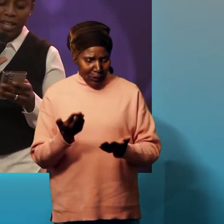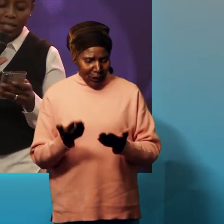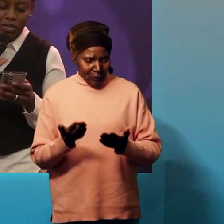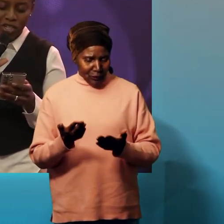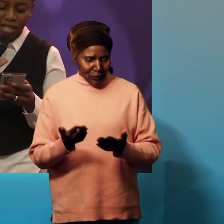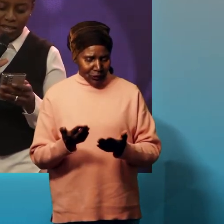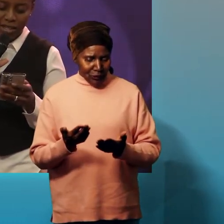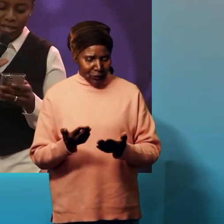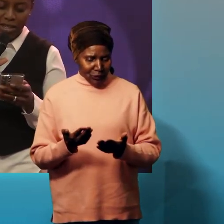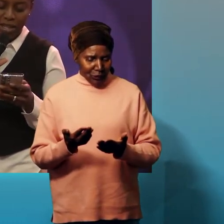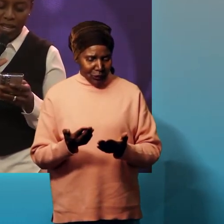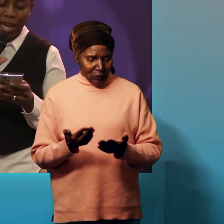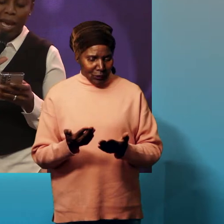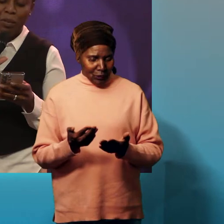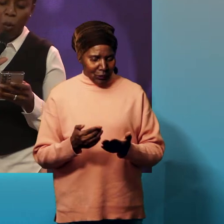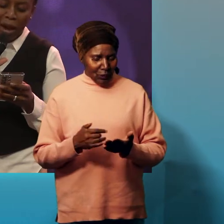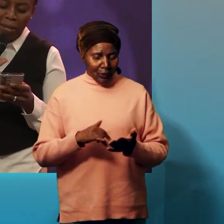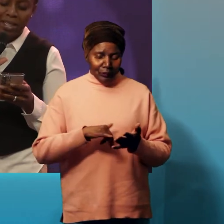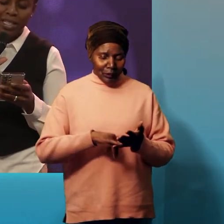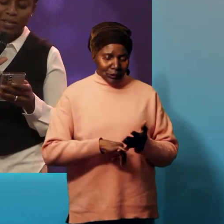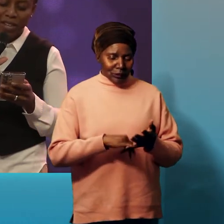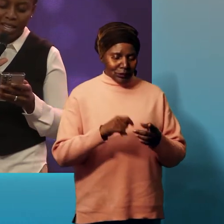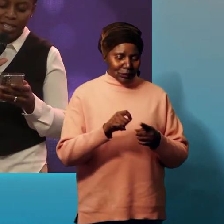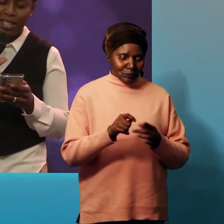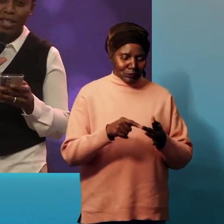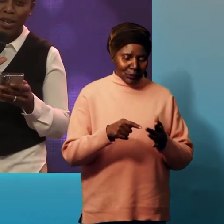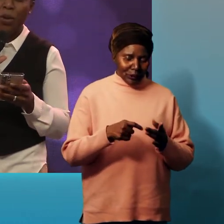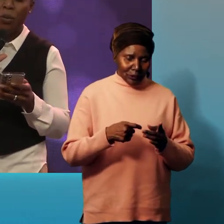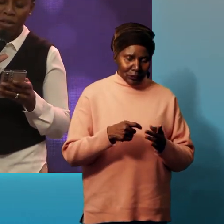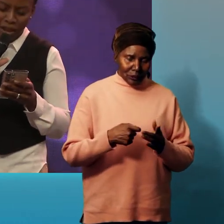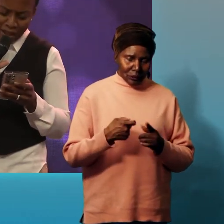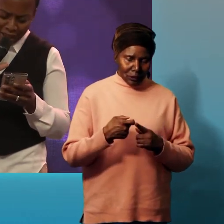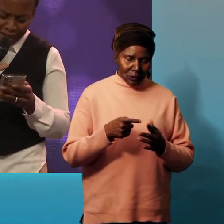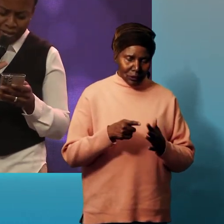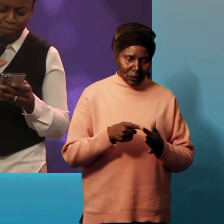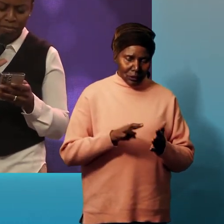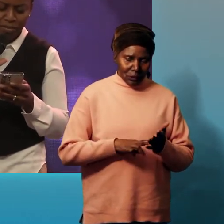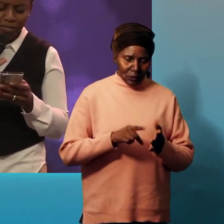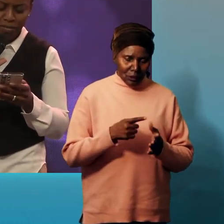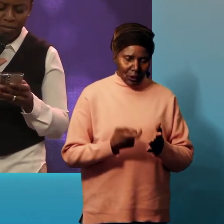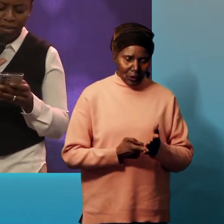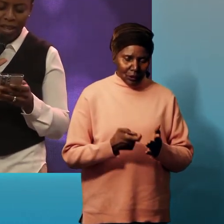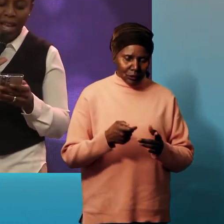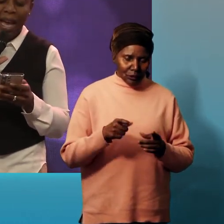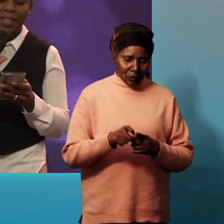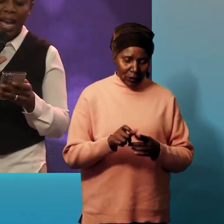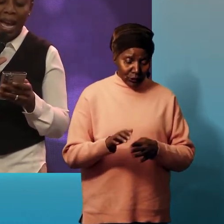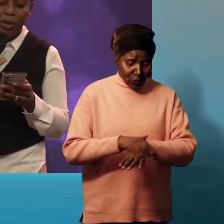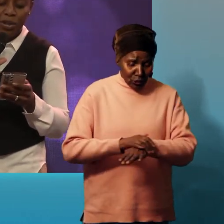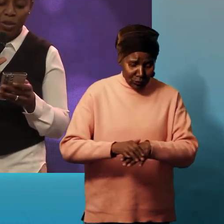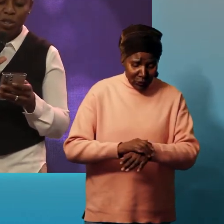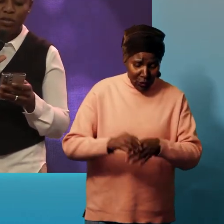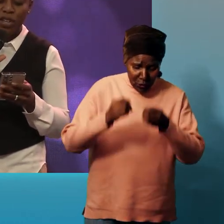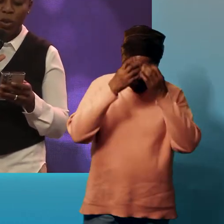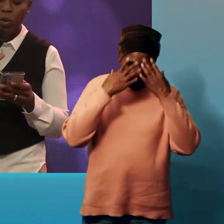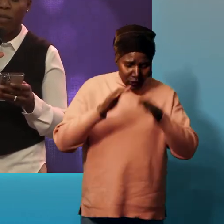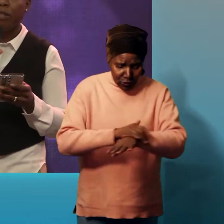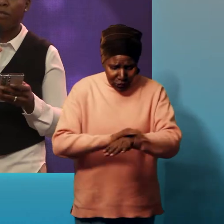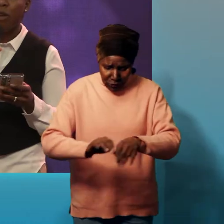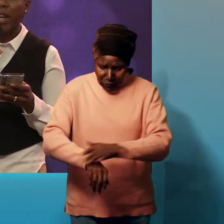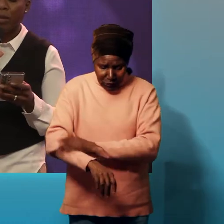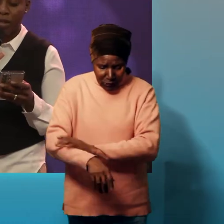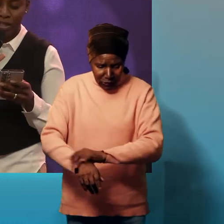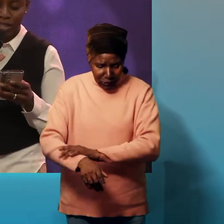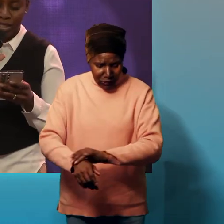the feet of Jesus, and wiped his feet with her hair. And the house was filled with